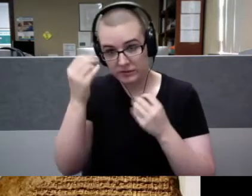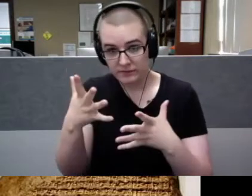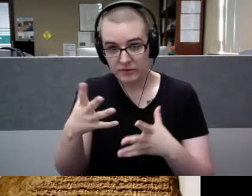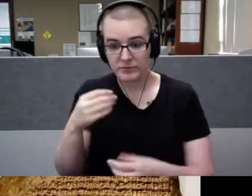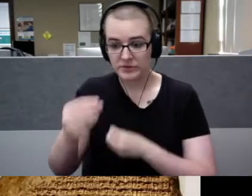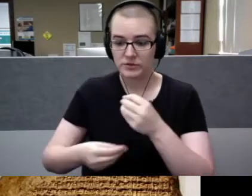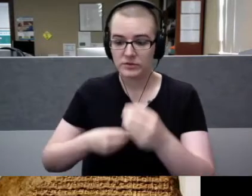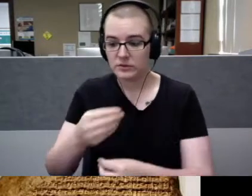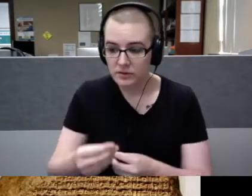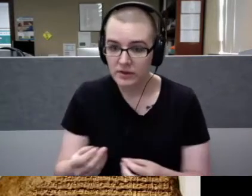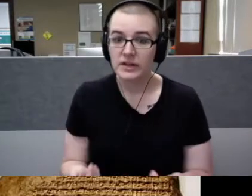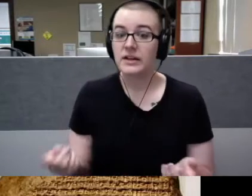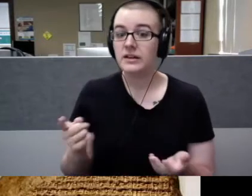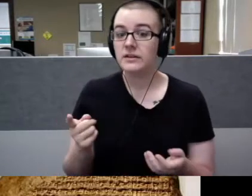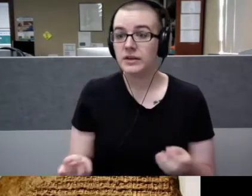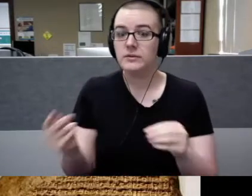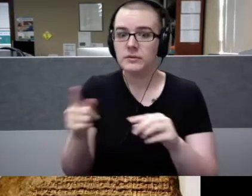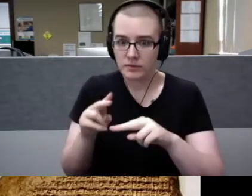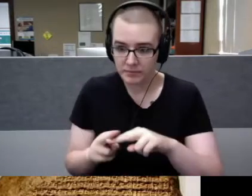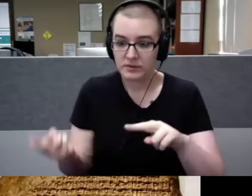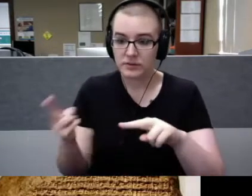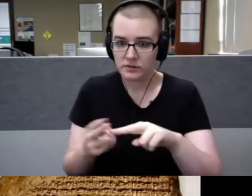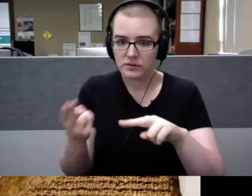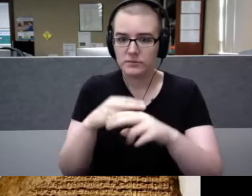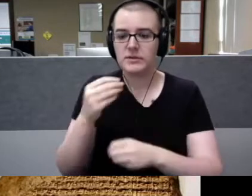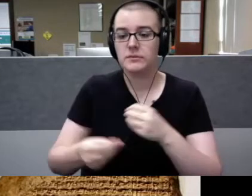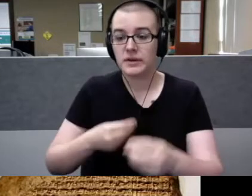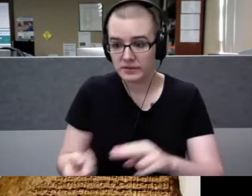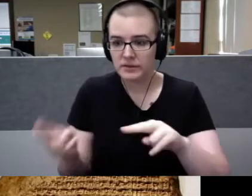upon. And that's what we're seeing here in Mesopotamia.